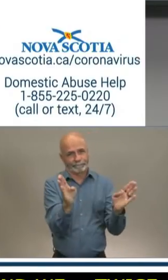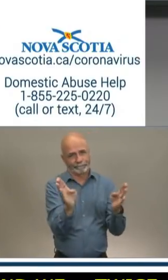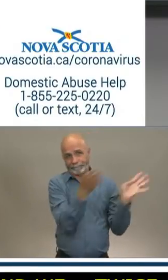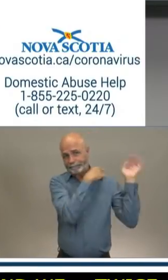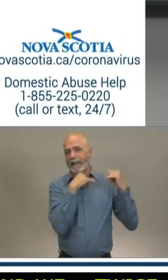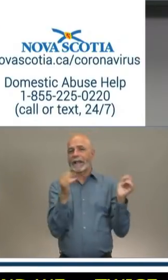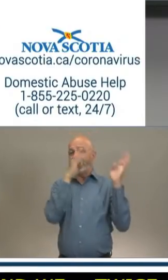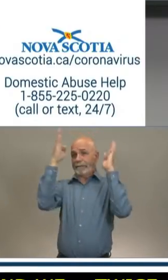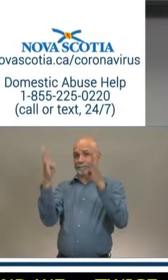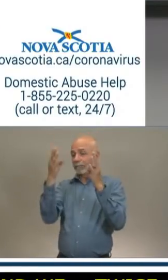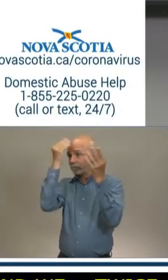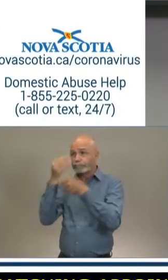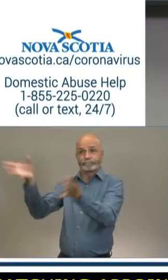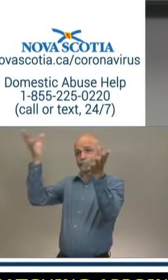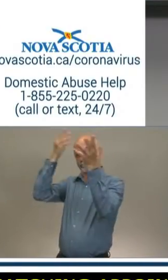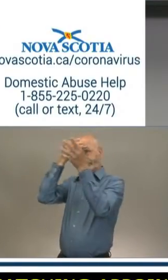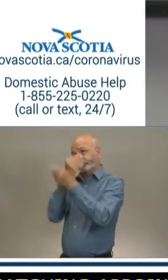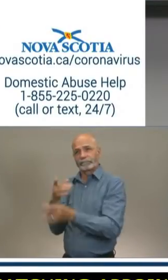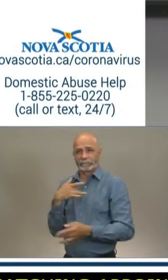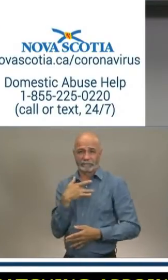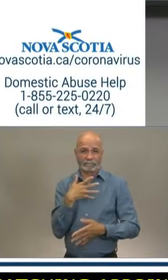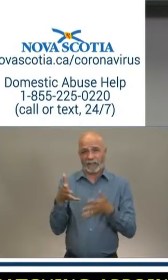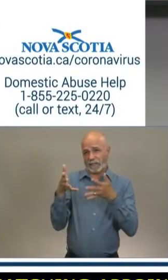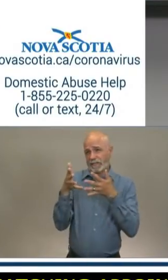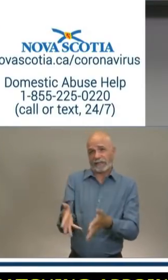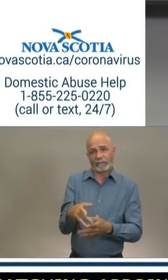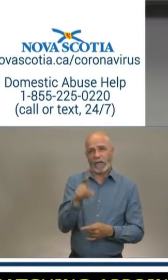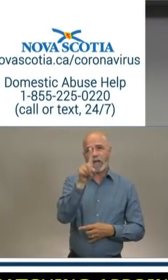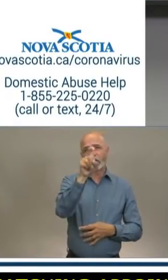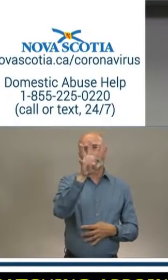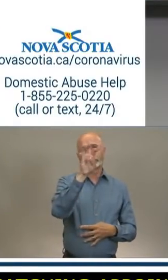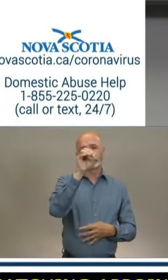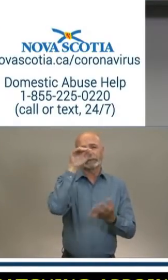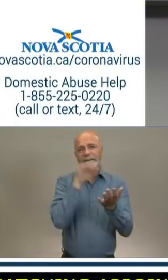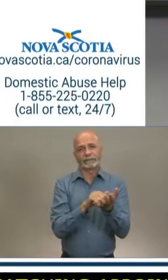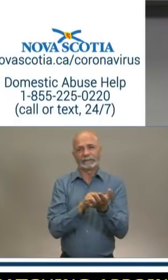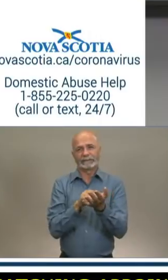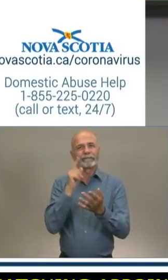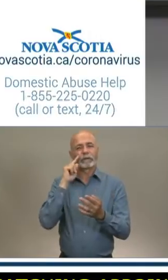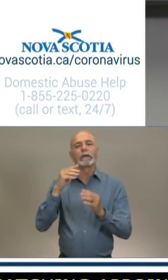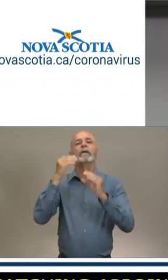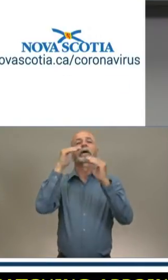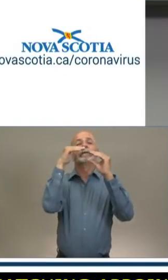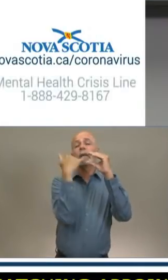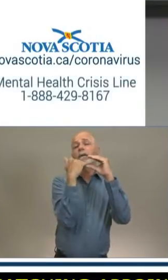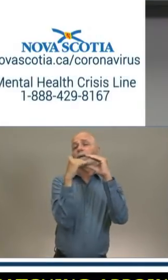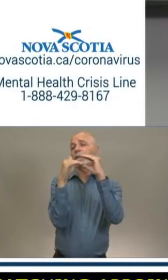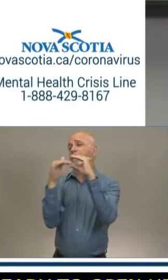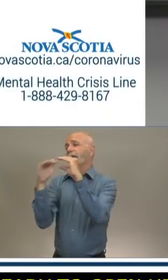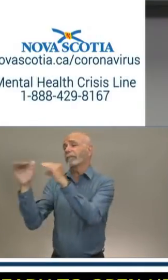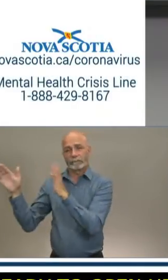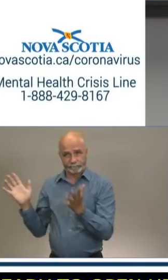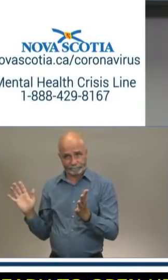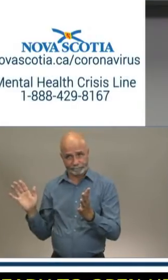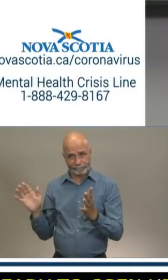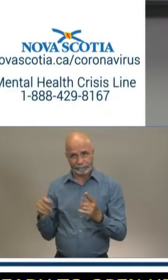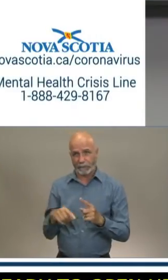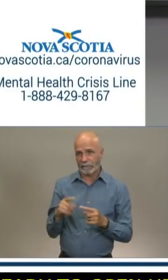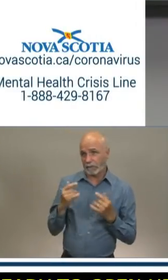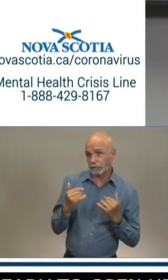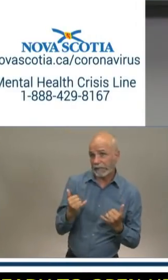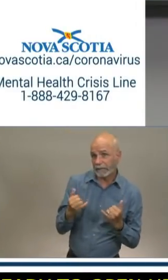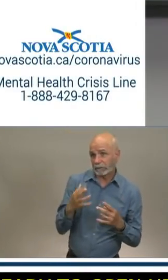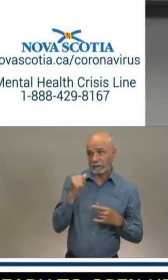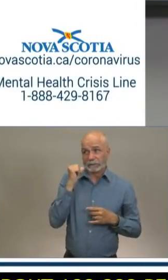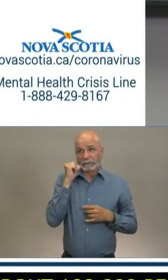we have about 100,000 people left to be invited for their second dose. That's happening. I'm not sure if it happened today. If it didn't today,